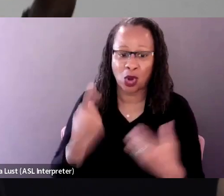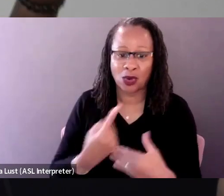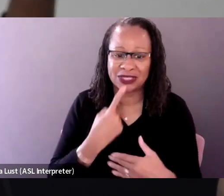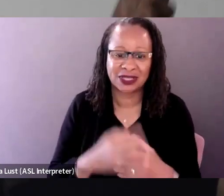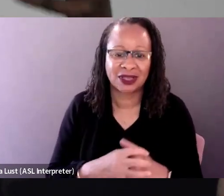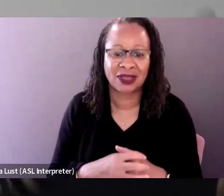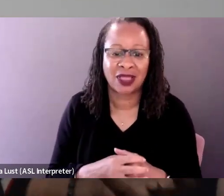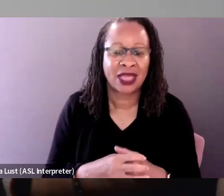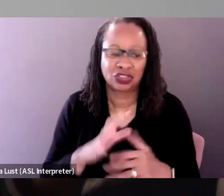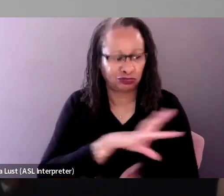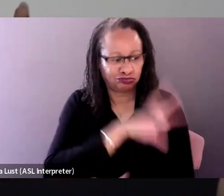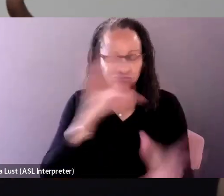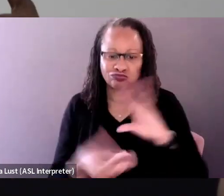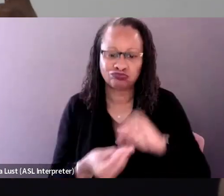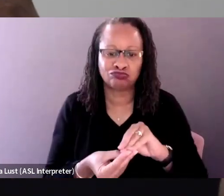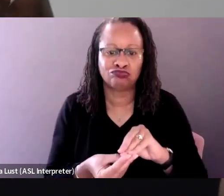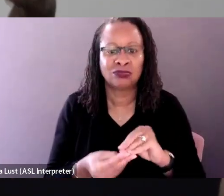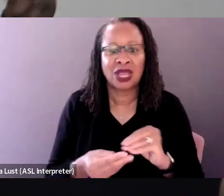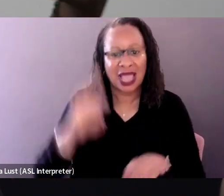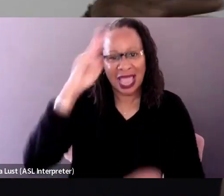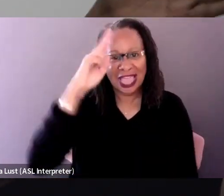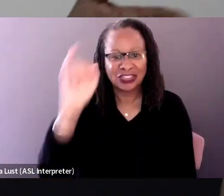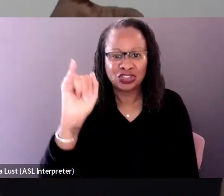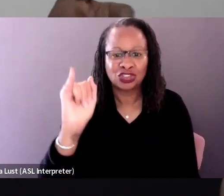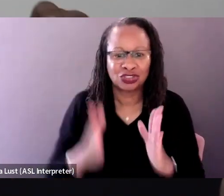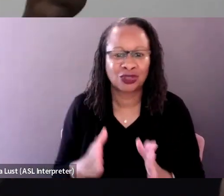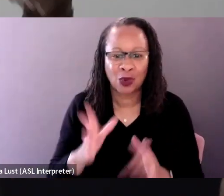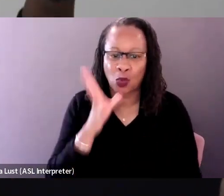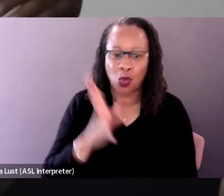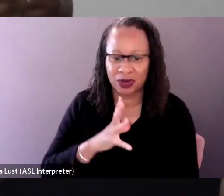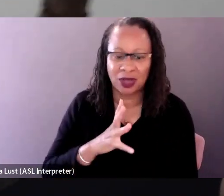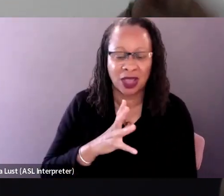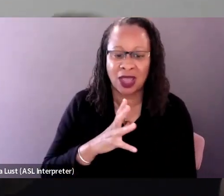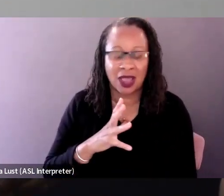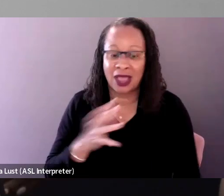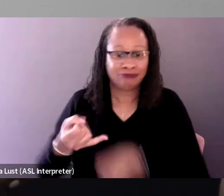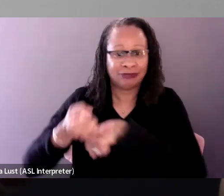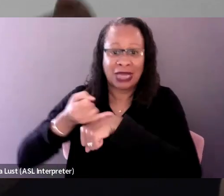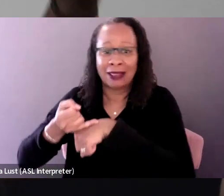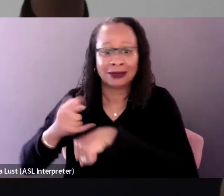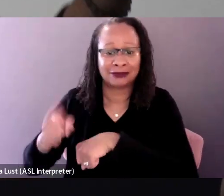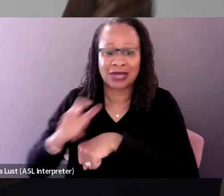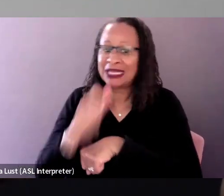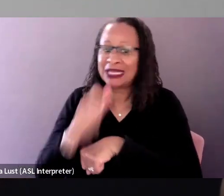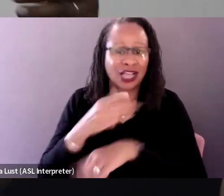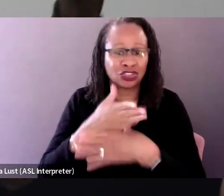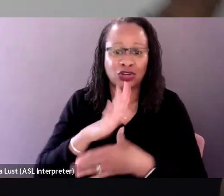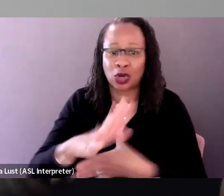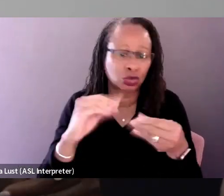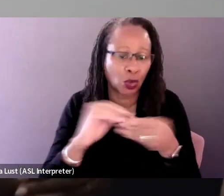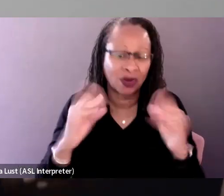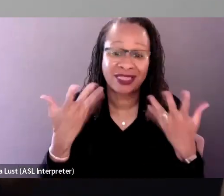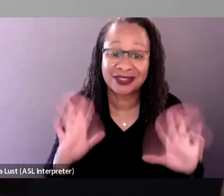quintessential Haitian woman of like being maroon and not telling her story to, just for the sake